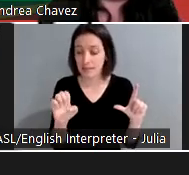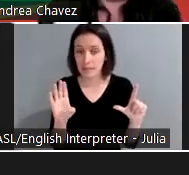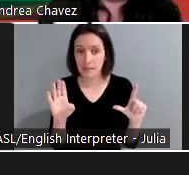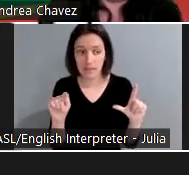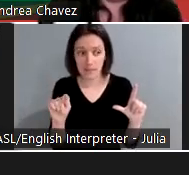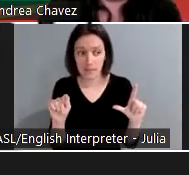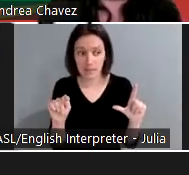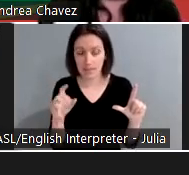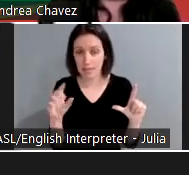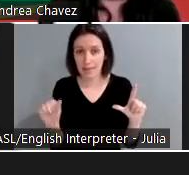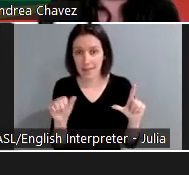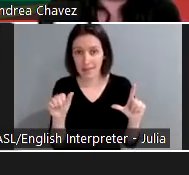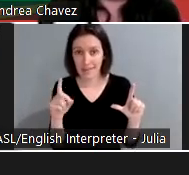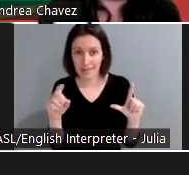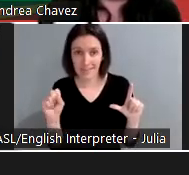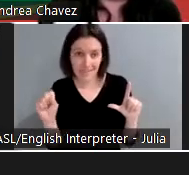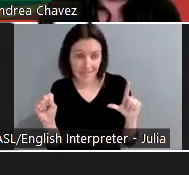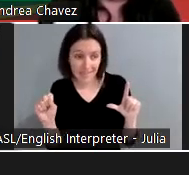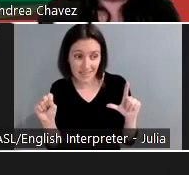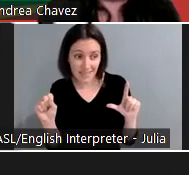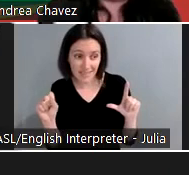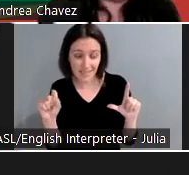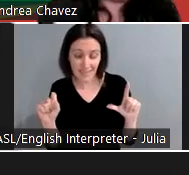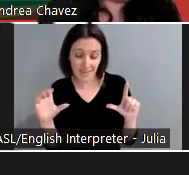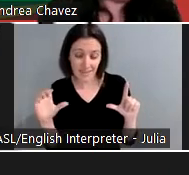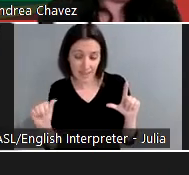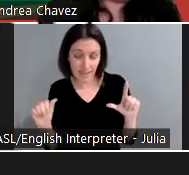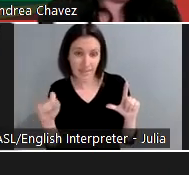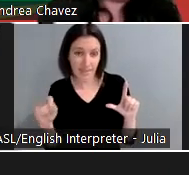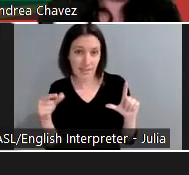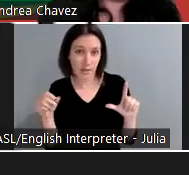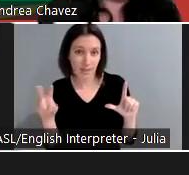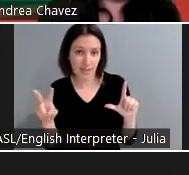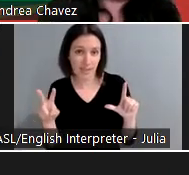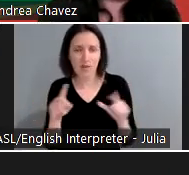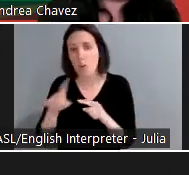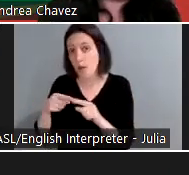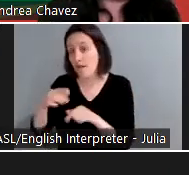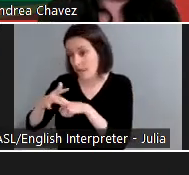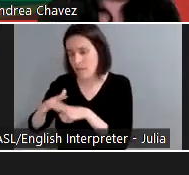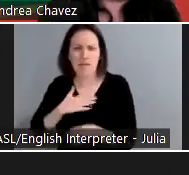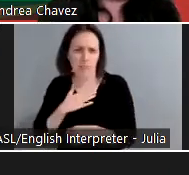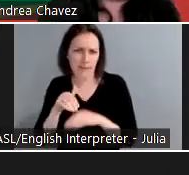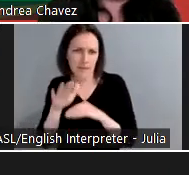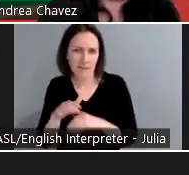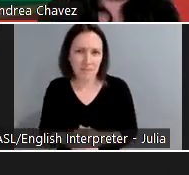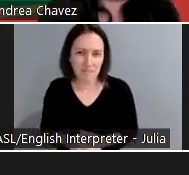SEBT@dss.ca.gov, and we will be happy to send you a link as soon as it becomes available. Next slide.